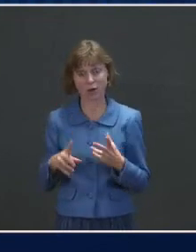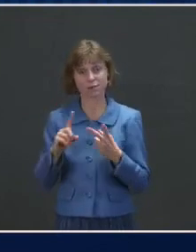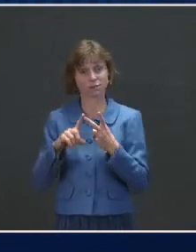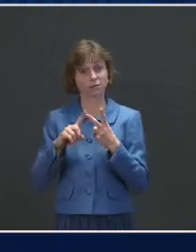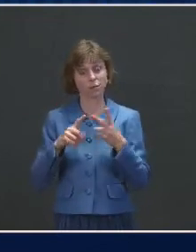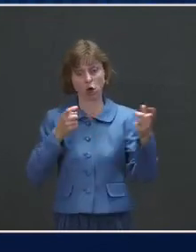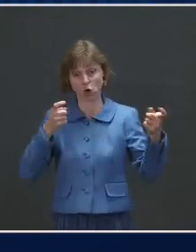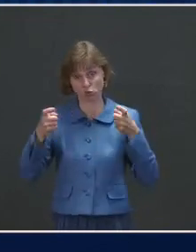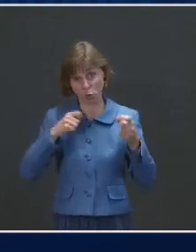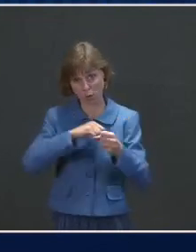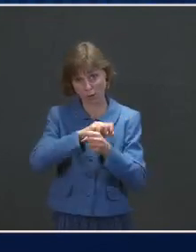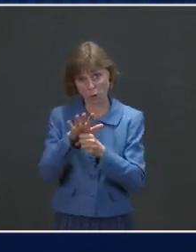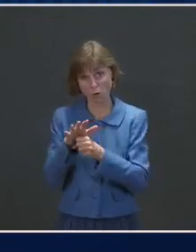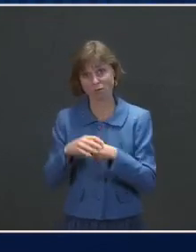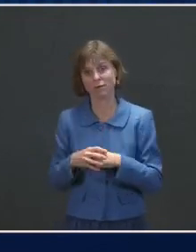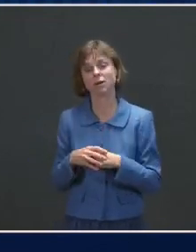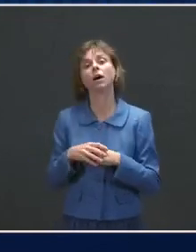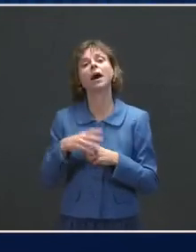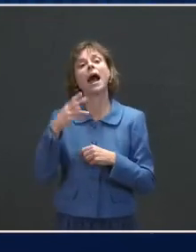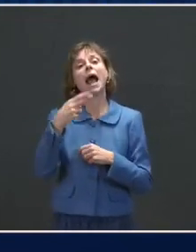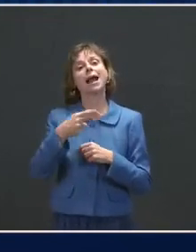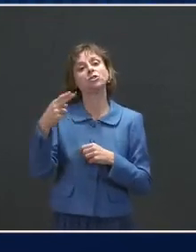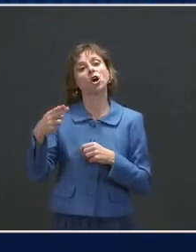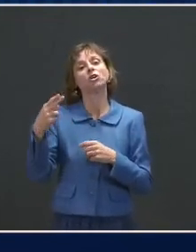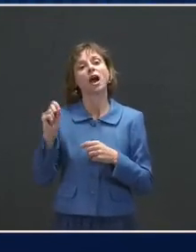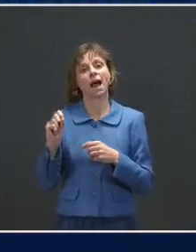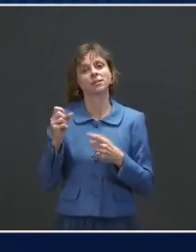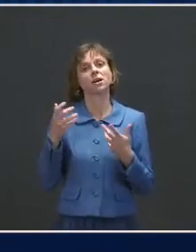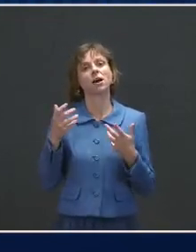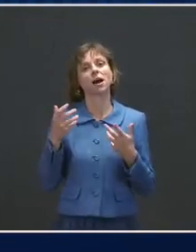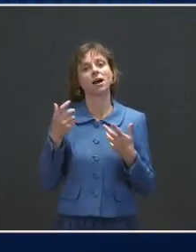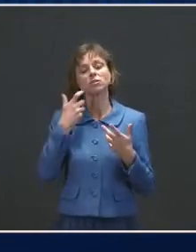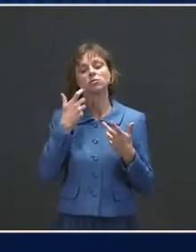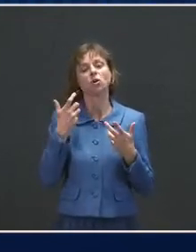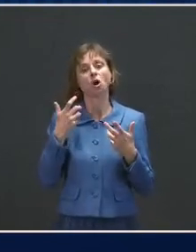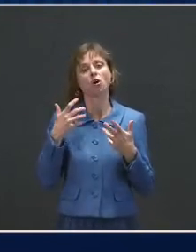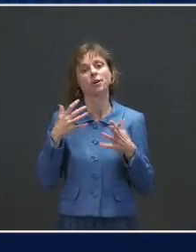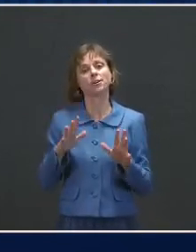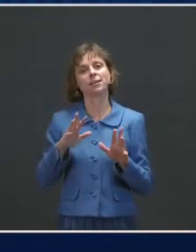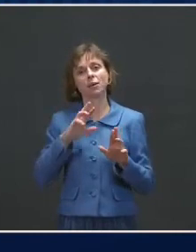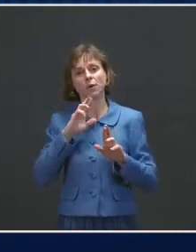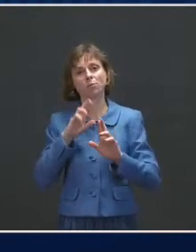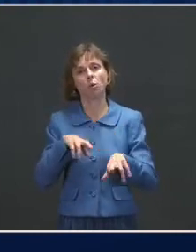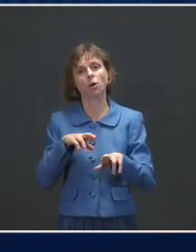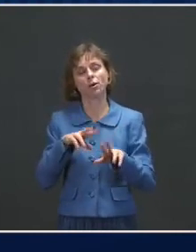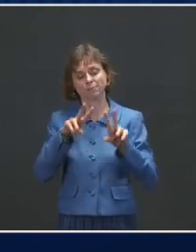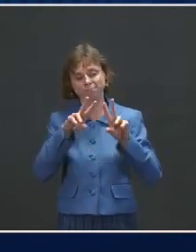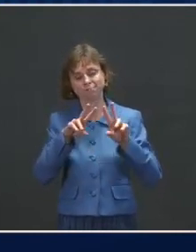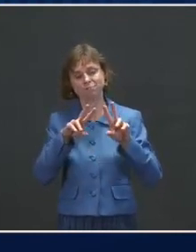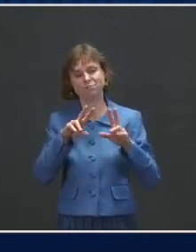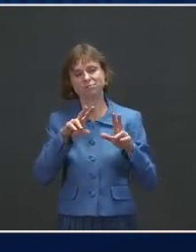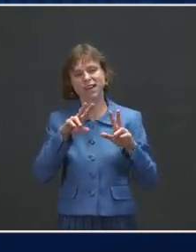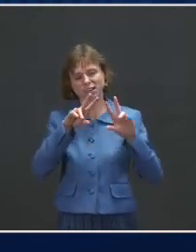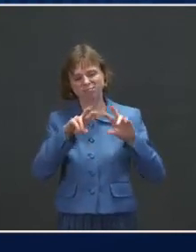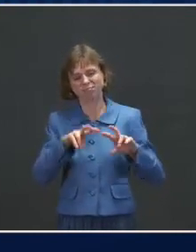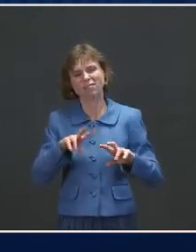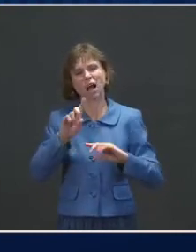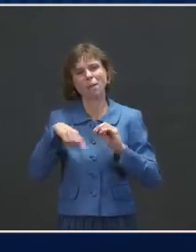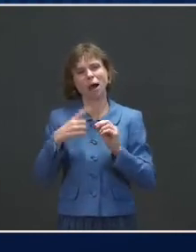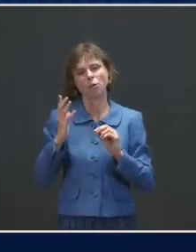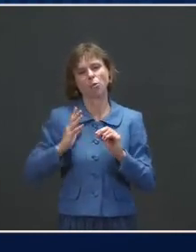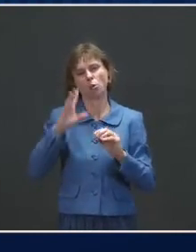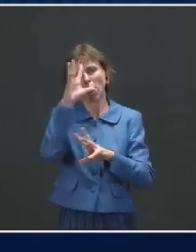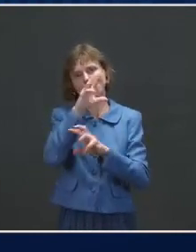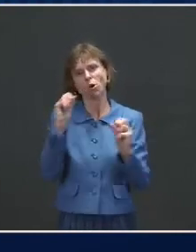has been a report by HHS looking at the prior administration's handling of the COVID crisis, and we've also not